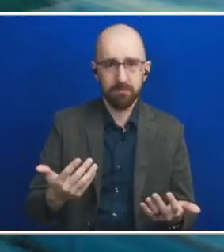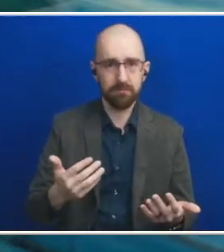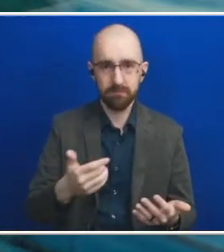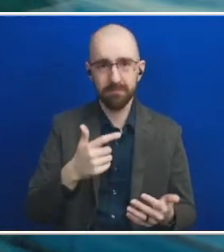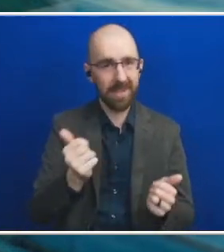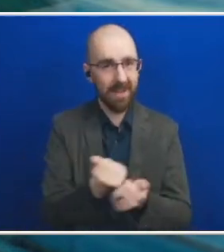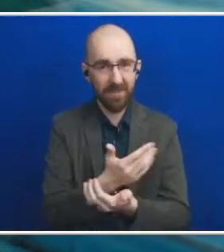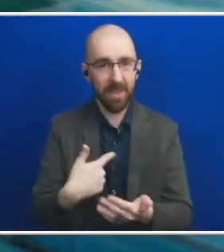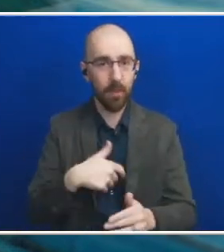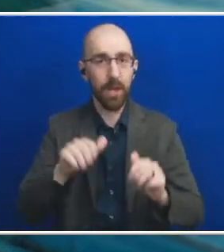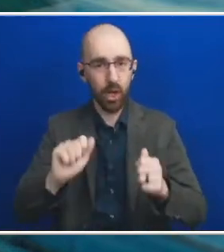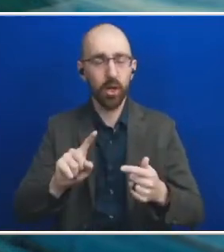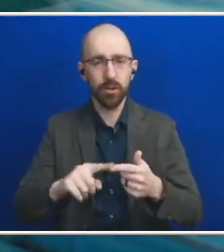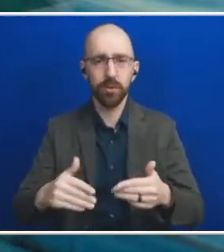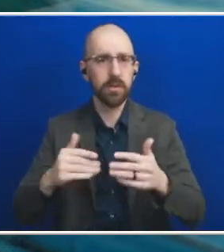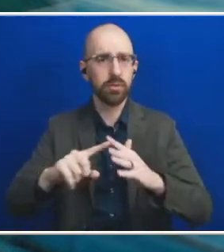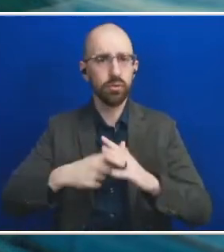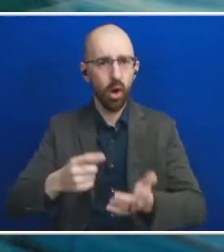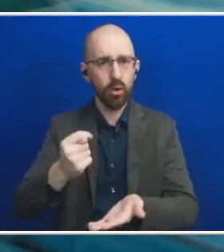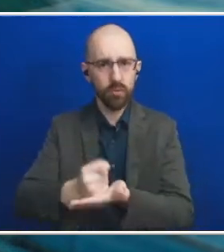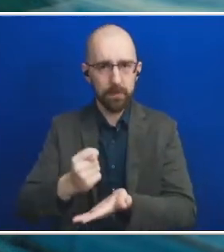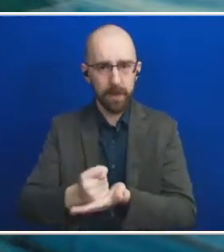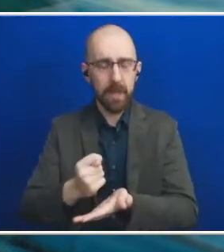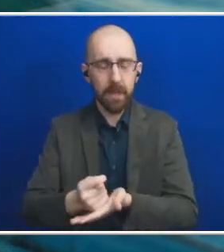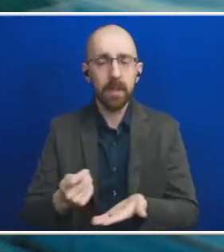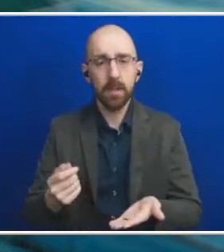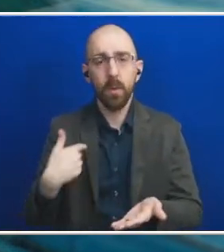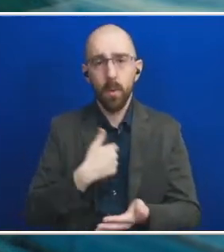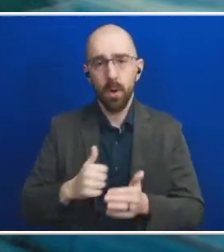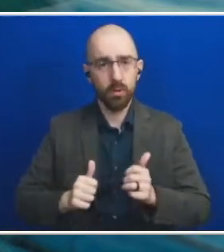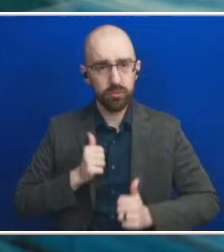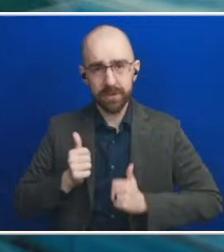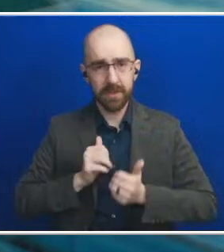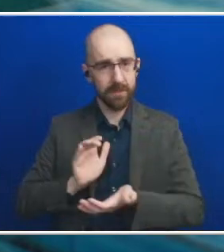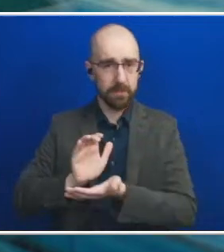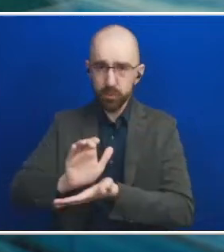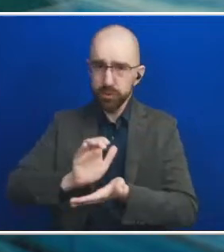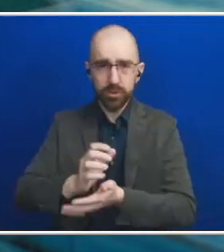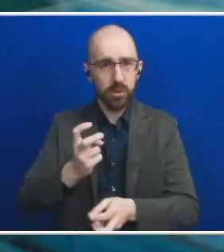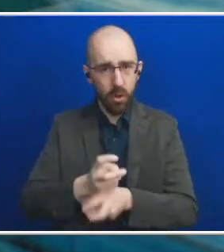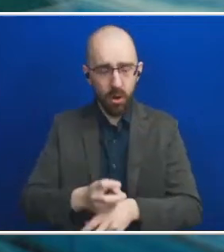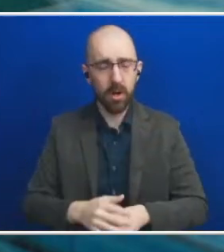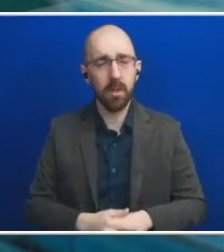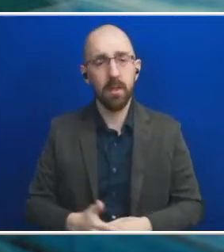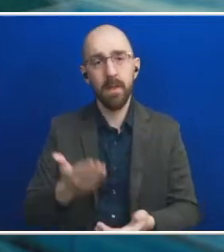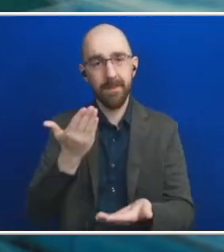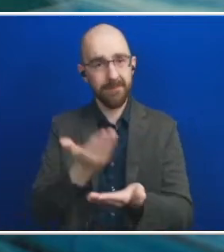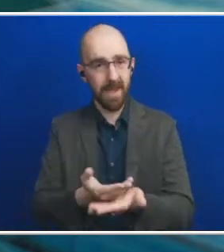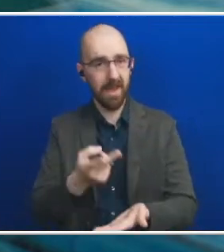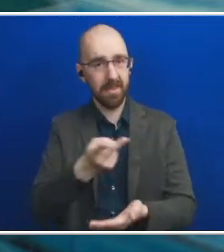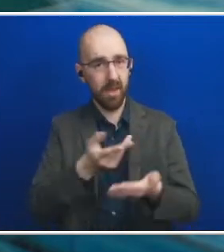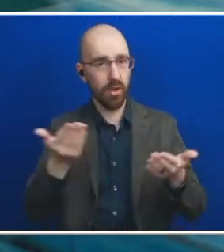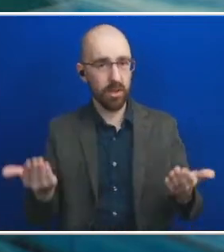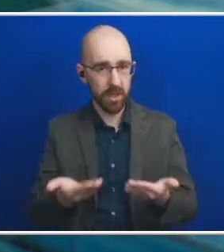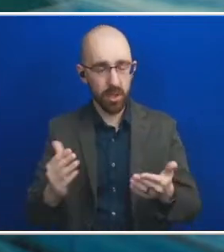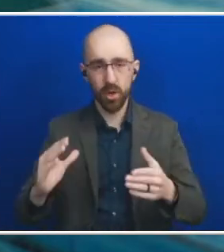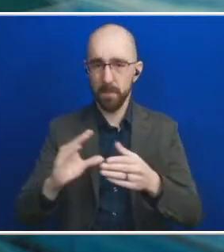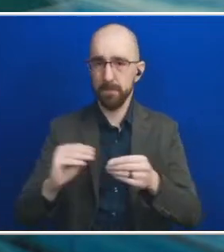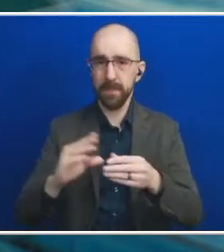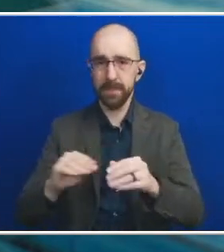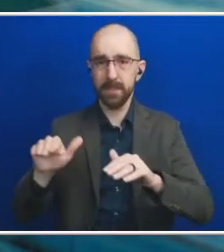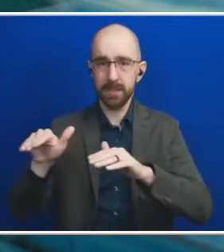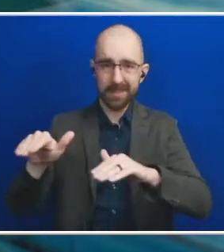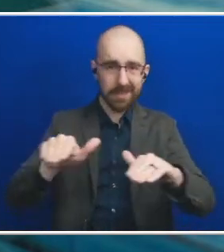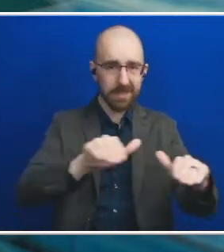on treatment, and so we were aggressive and pushed hard. The fact that they're here, getting this message out, is incredibly important, not